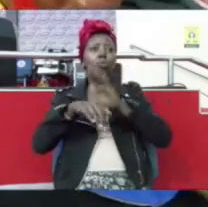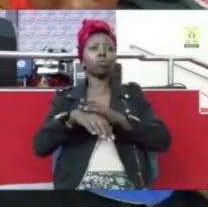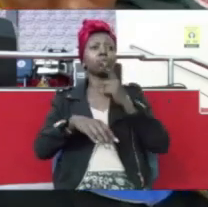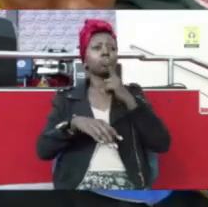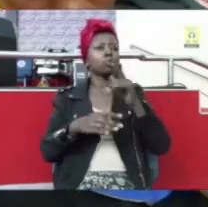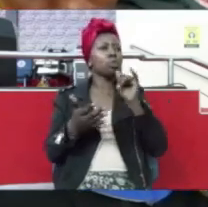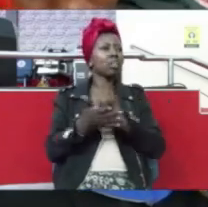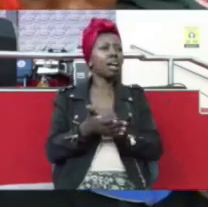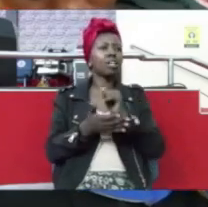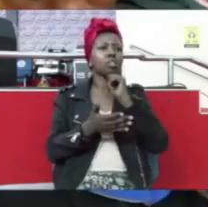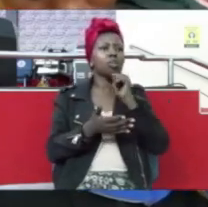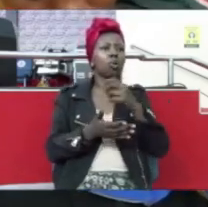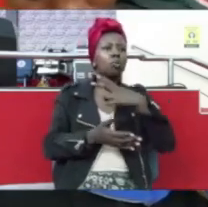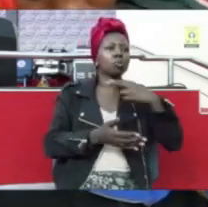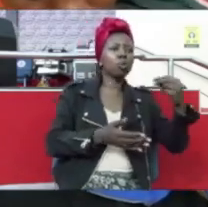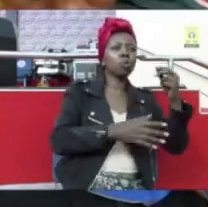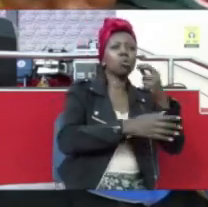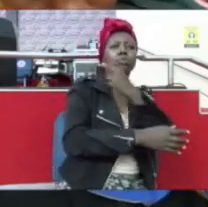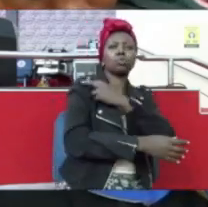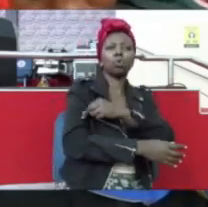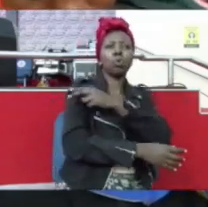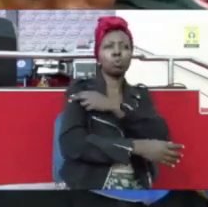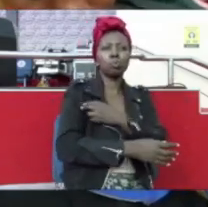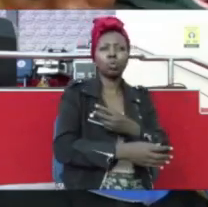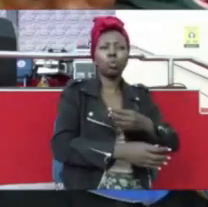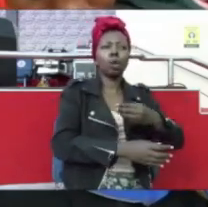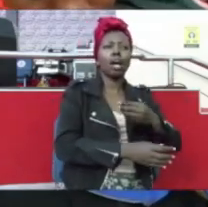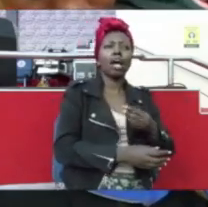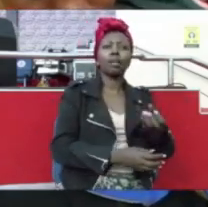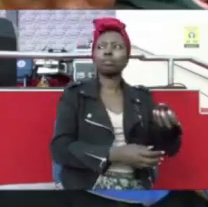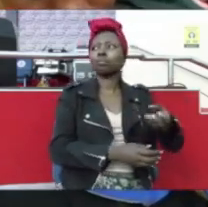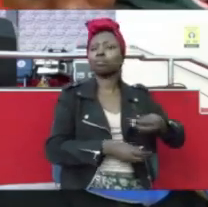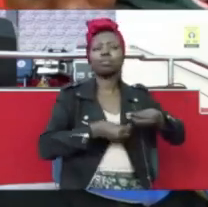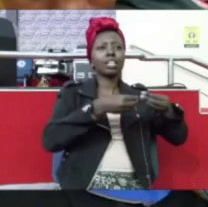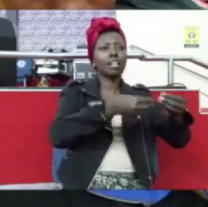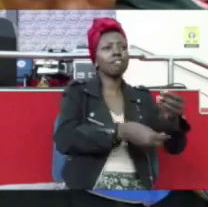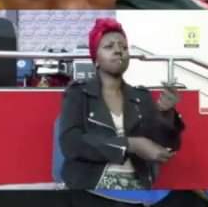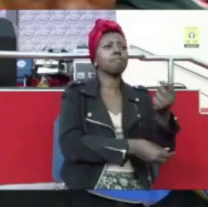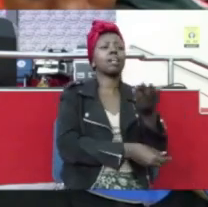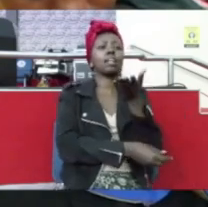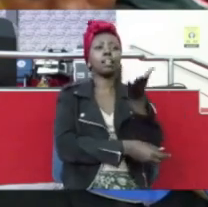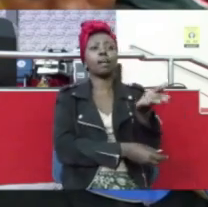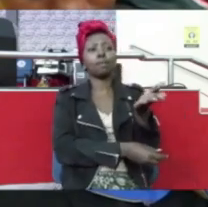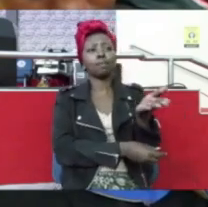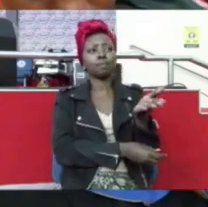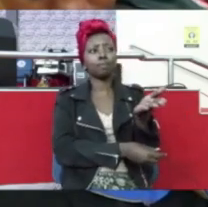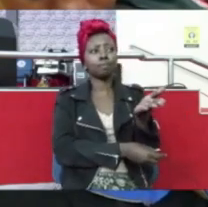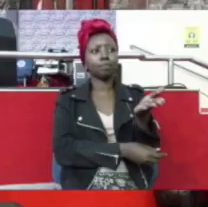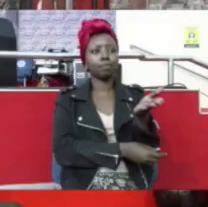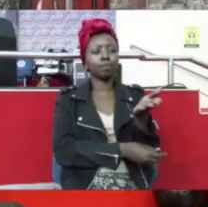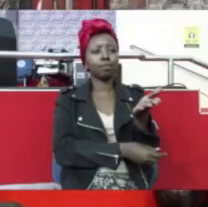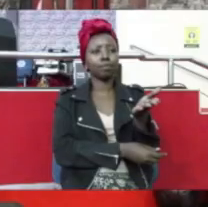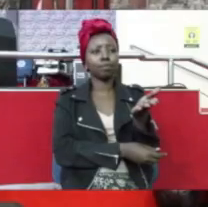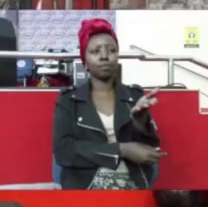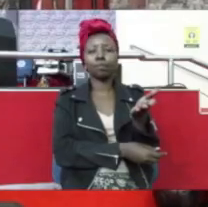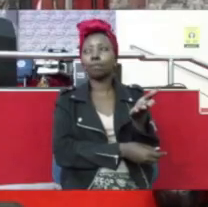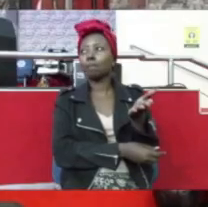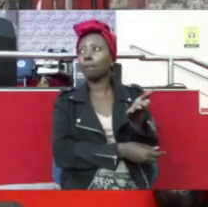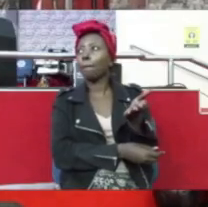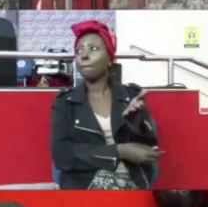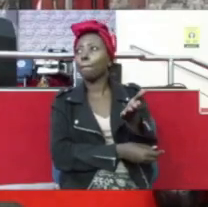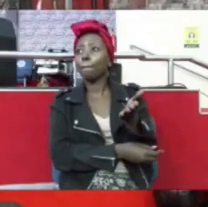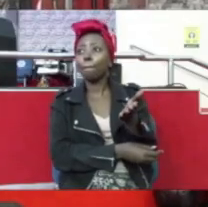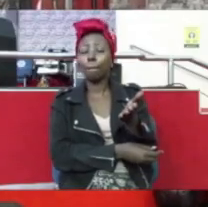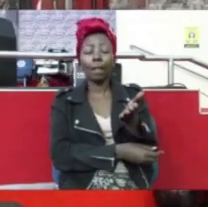in hospitals. Ataweza sema hata kubadiki na afya njema, ndiposa hutakuwa unatumia pesa yako pale mahospitalini. He